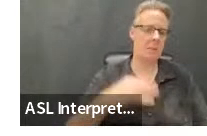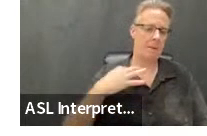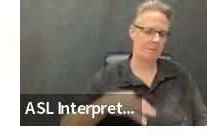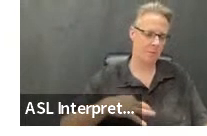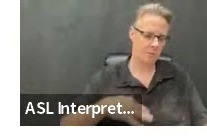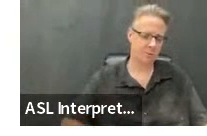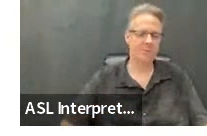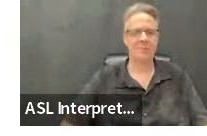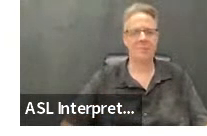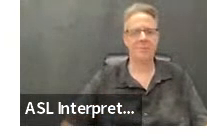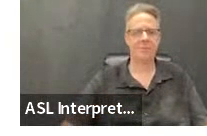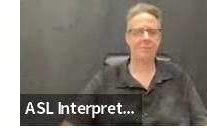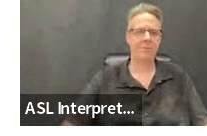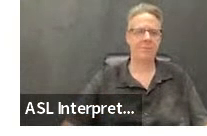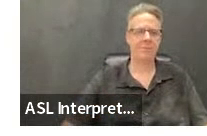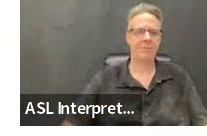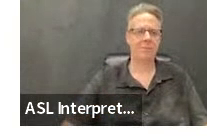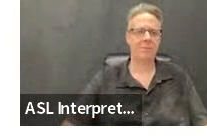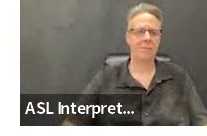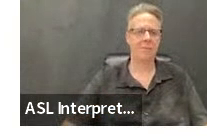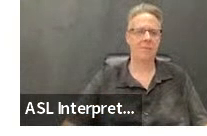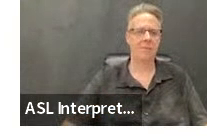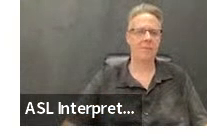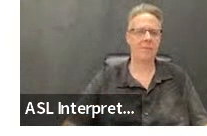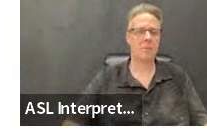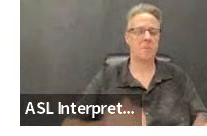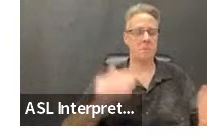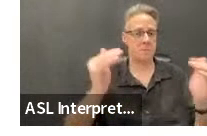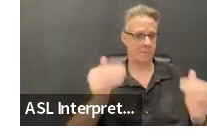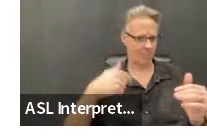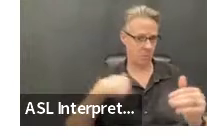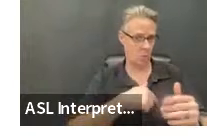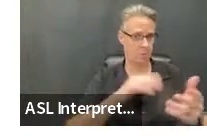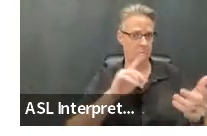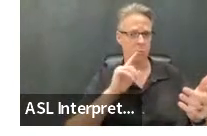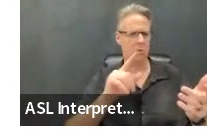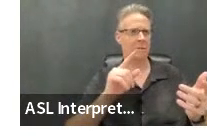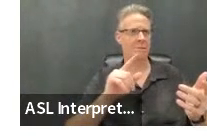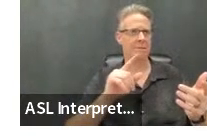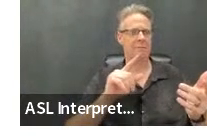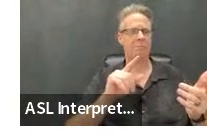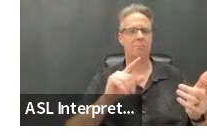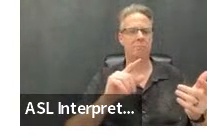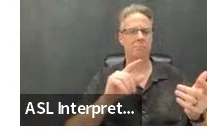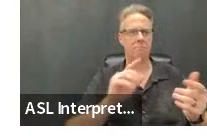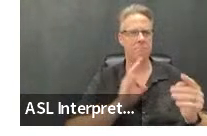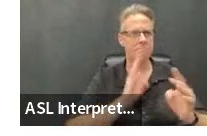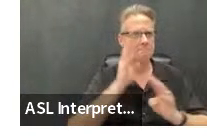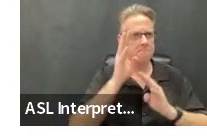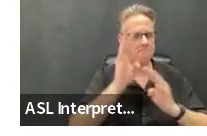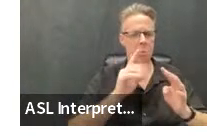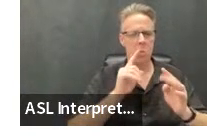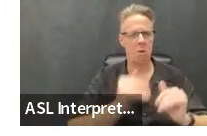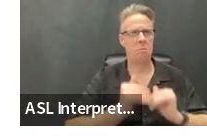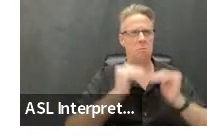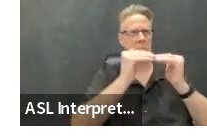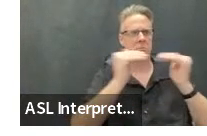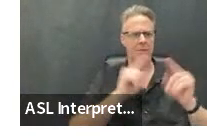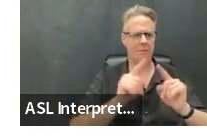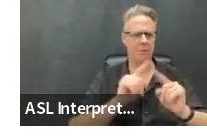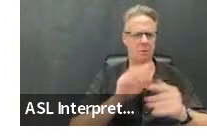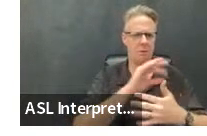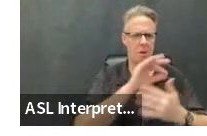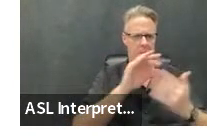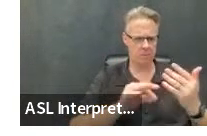And that last bullet there is just to say, when we created at a very high level a couple of different options, there are a